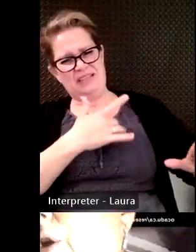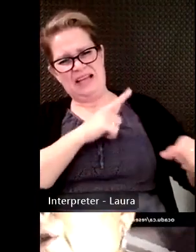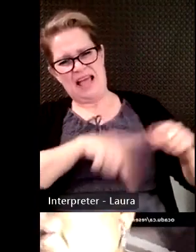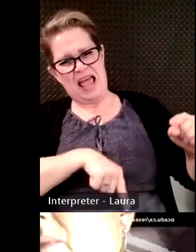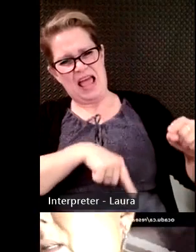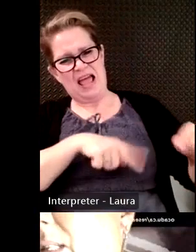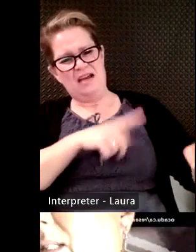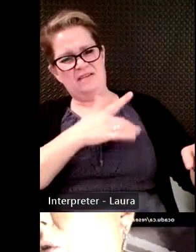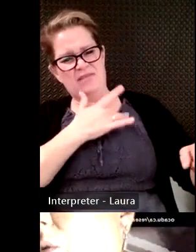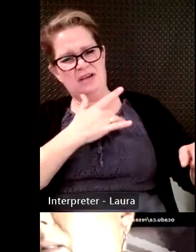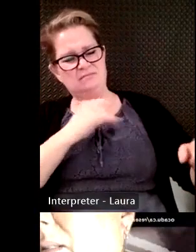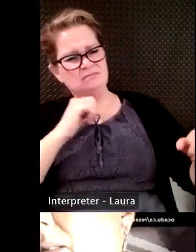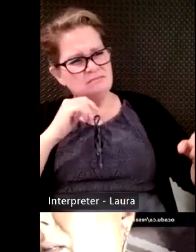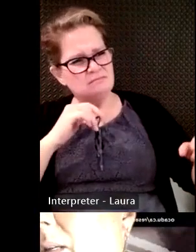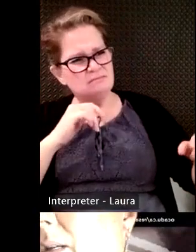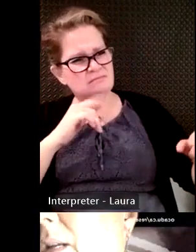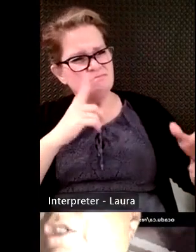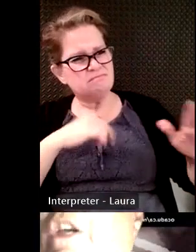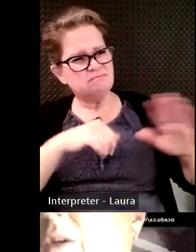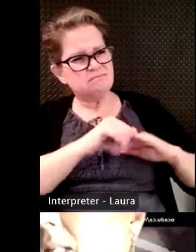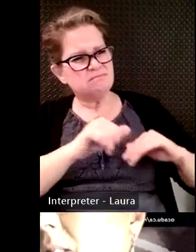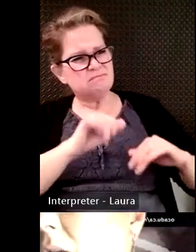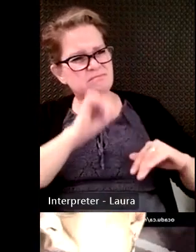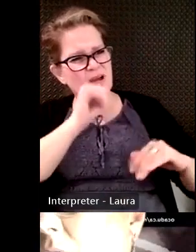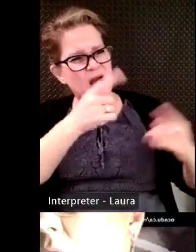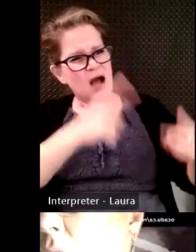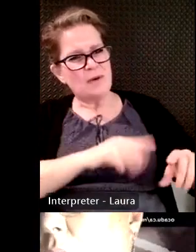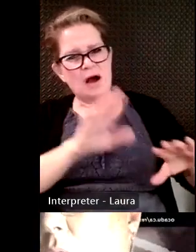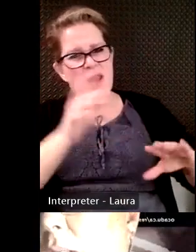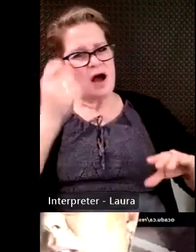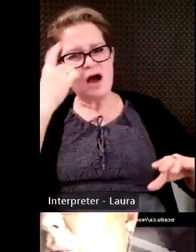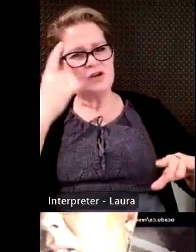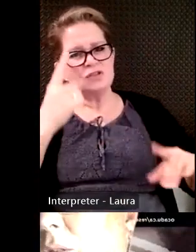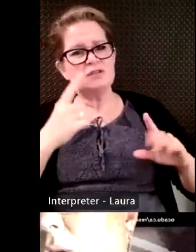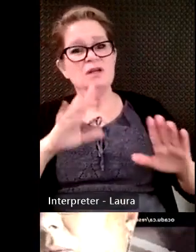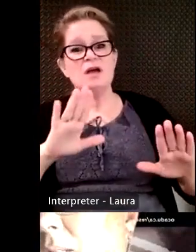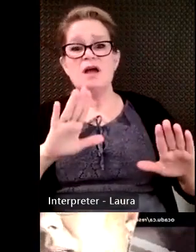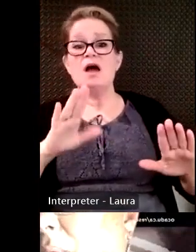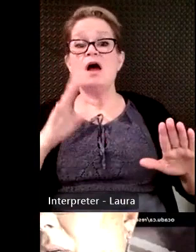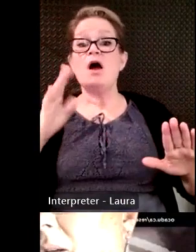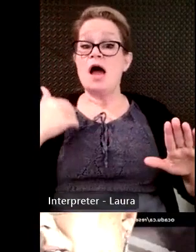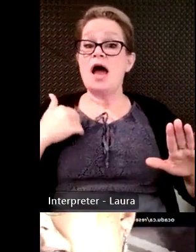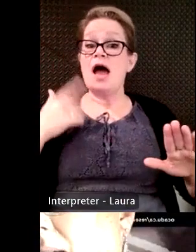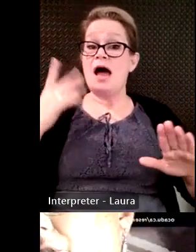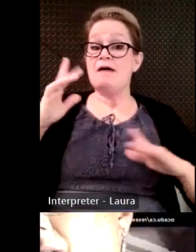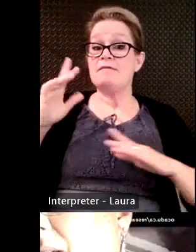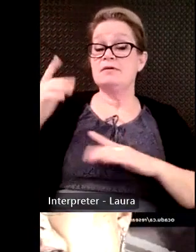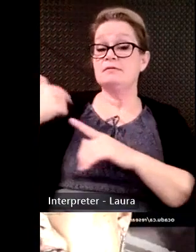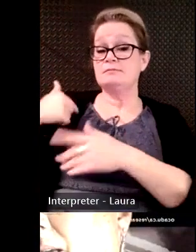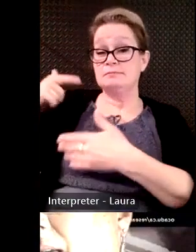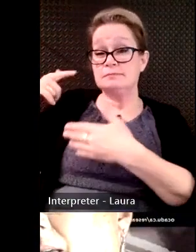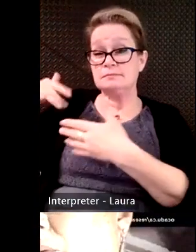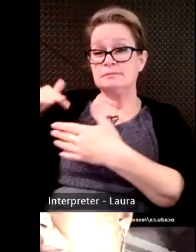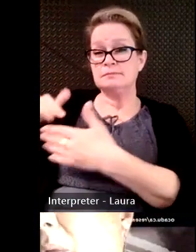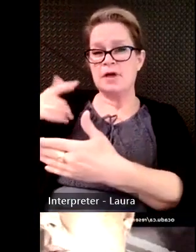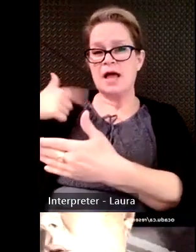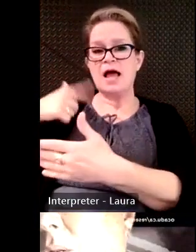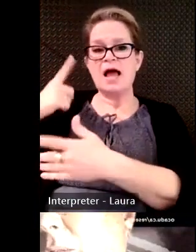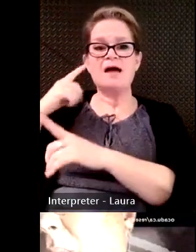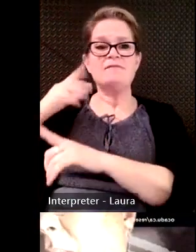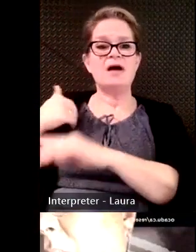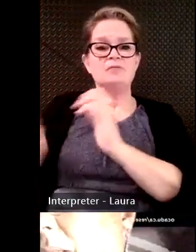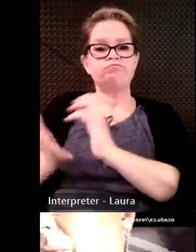a non-normative discourse. Cherokee scholar Quoley Driscoll notes that in pre-contact Cherokee, there were